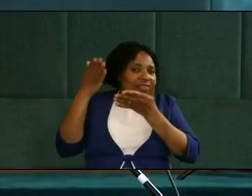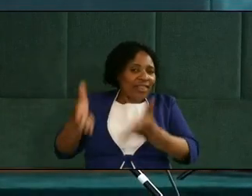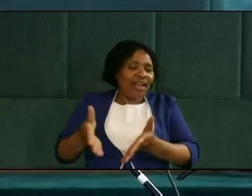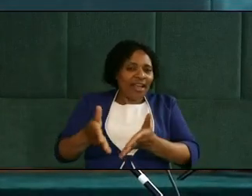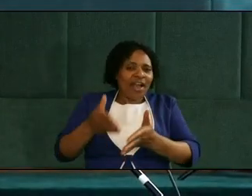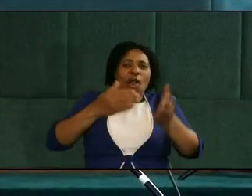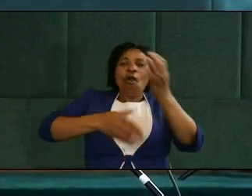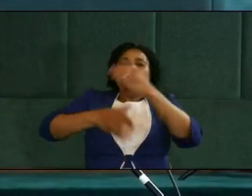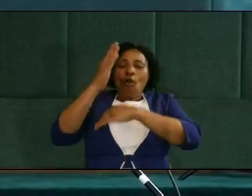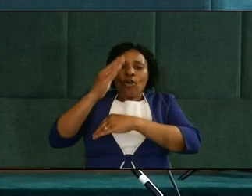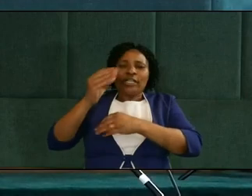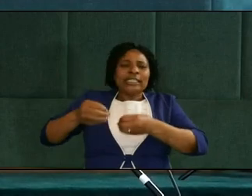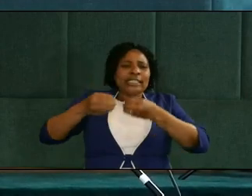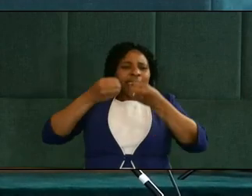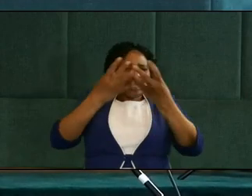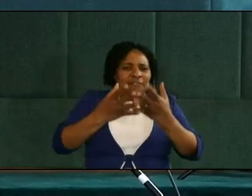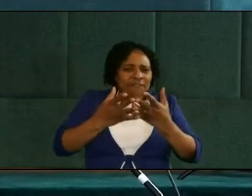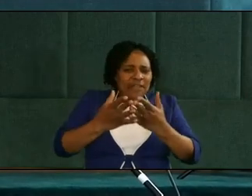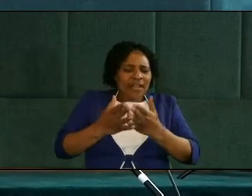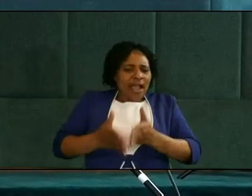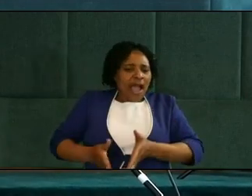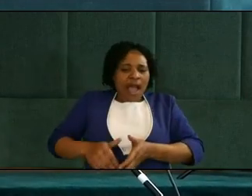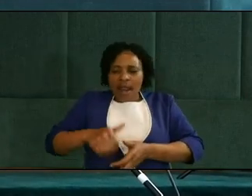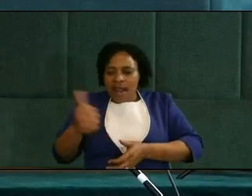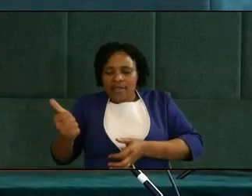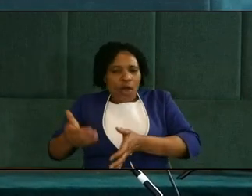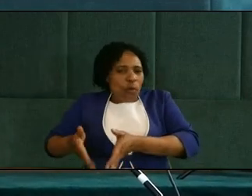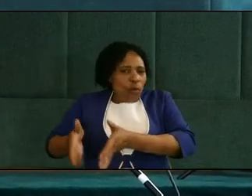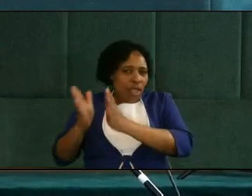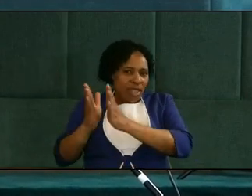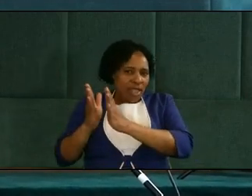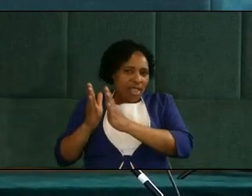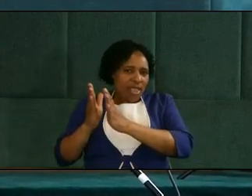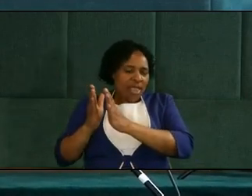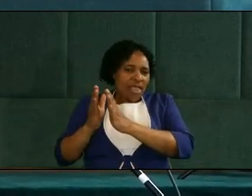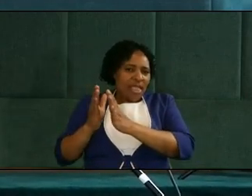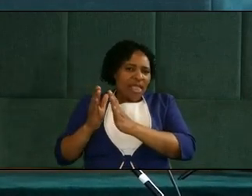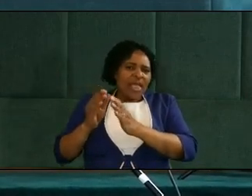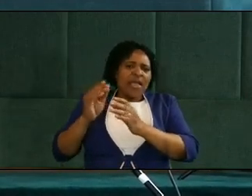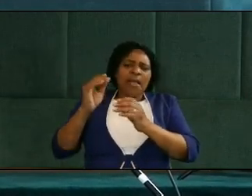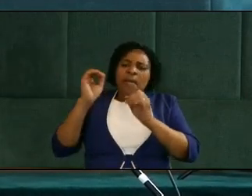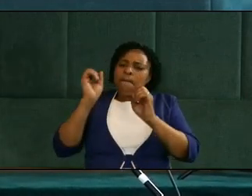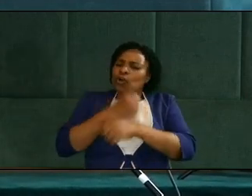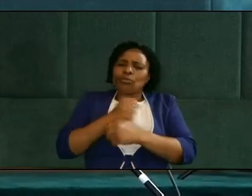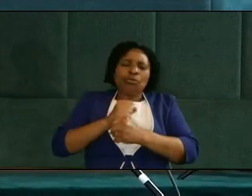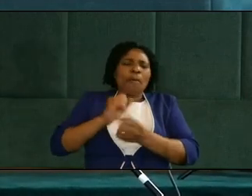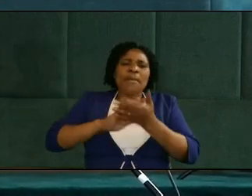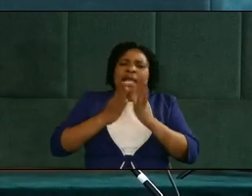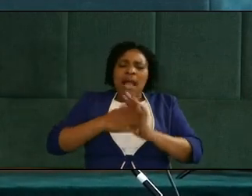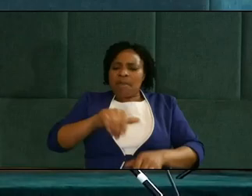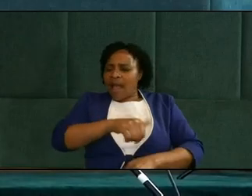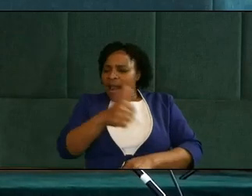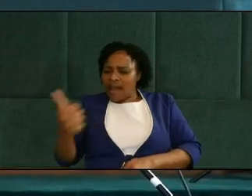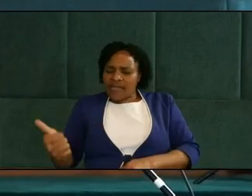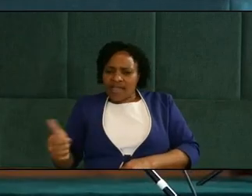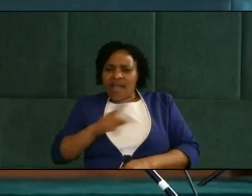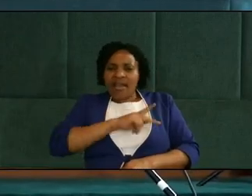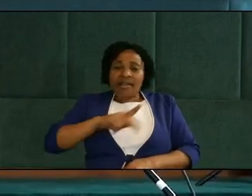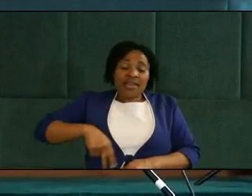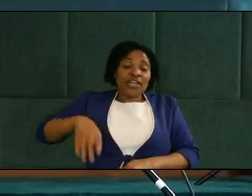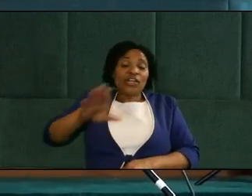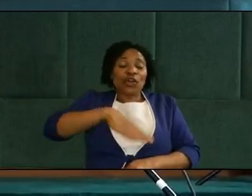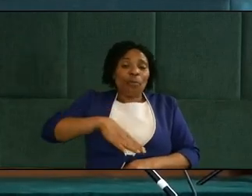will put in his appearance. Put another way, there will not be another kingdom that rules the entire